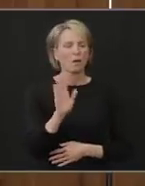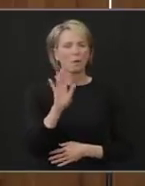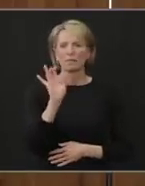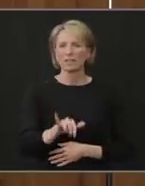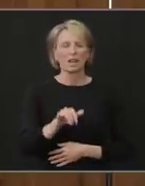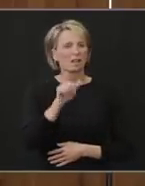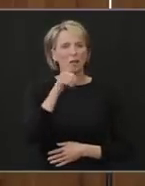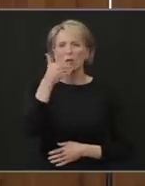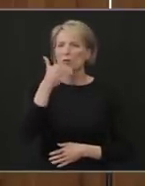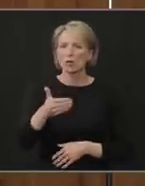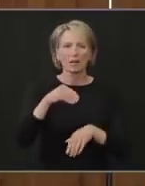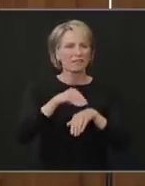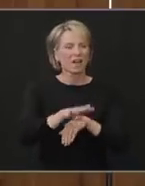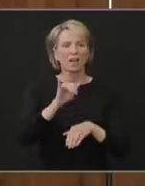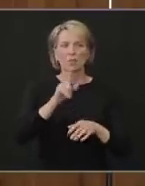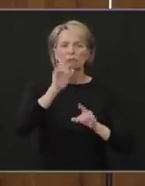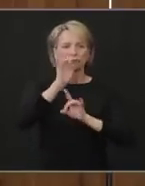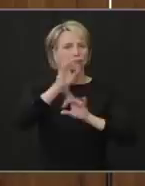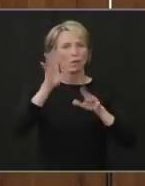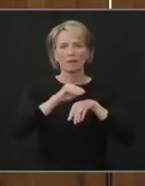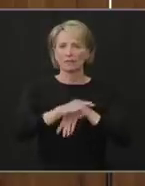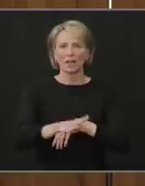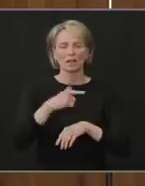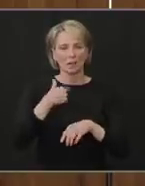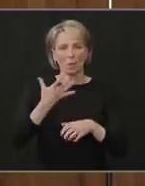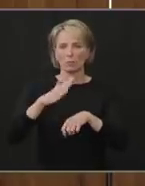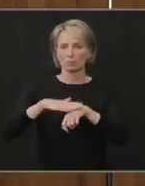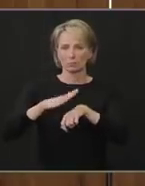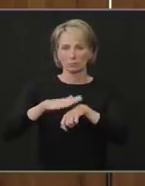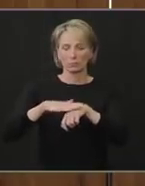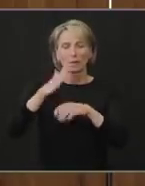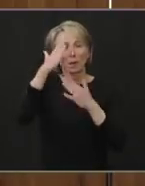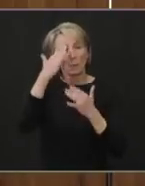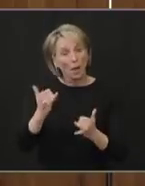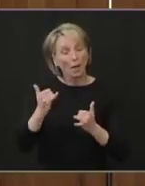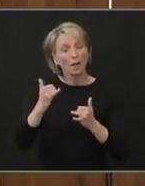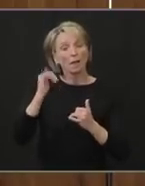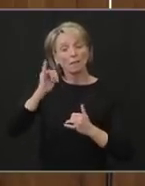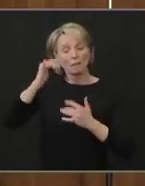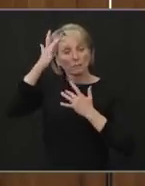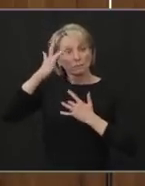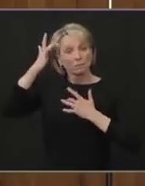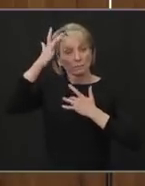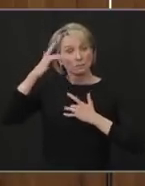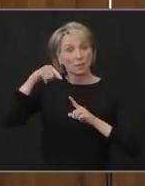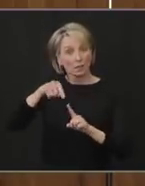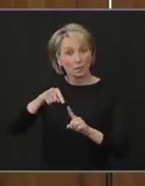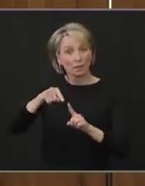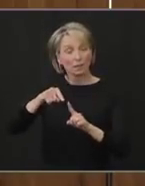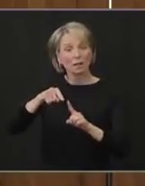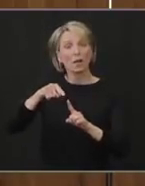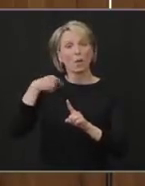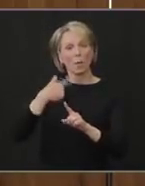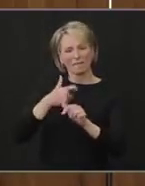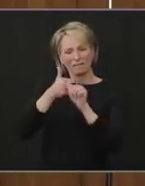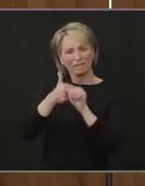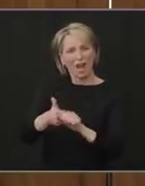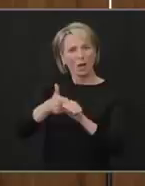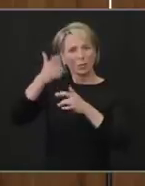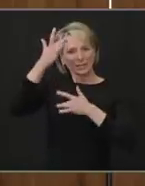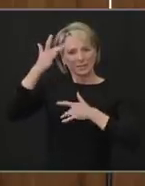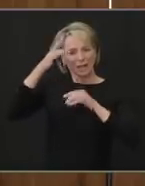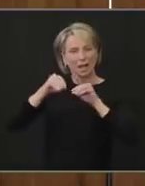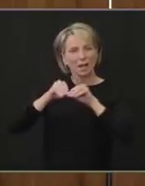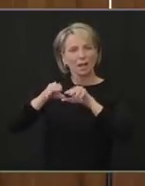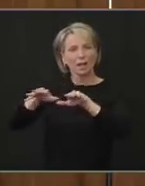is abysmal, because the disease is going to set the timetable here, and